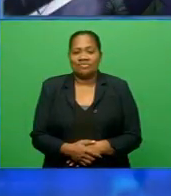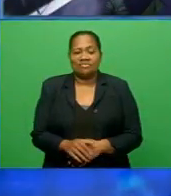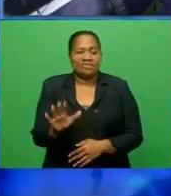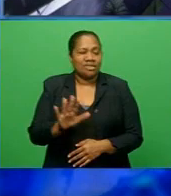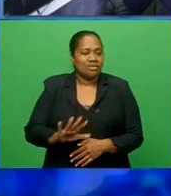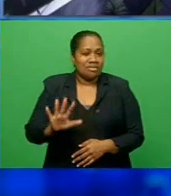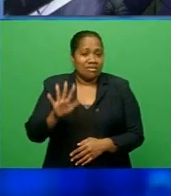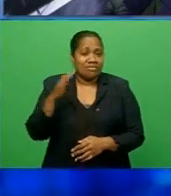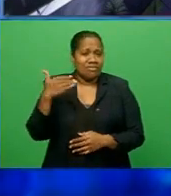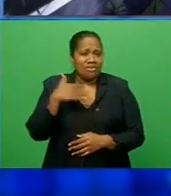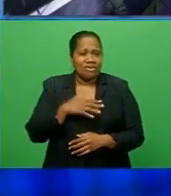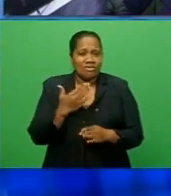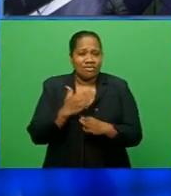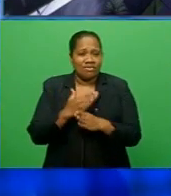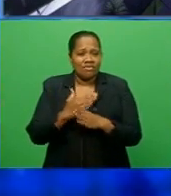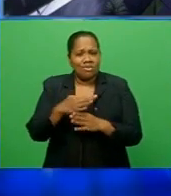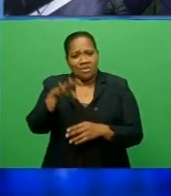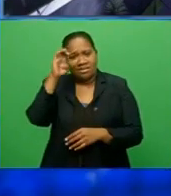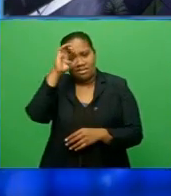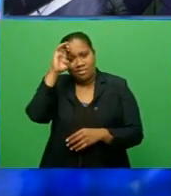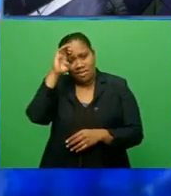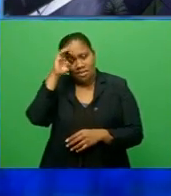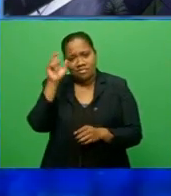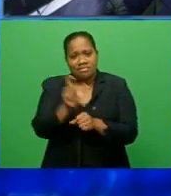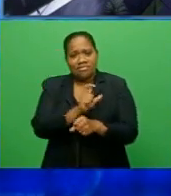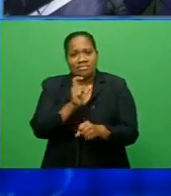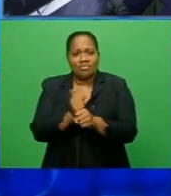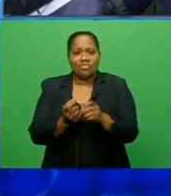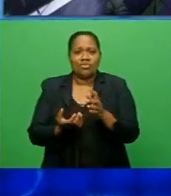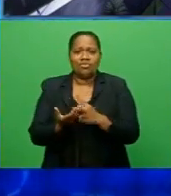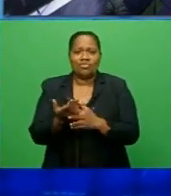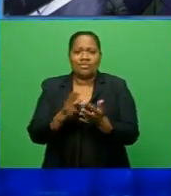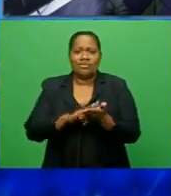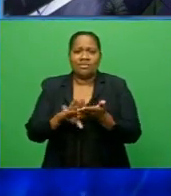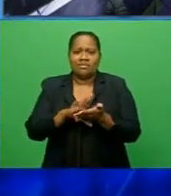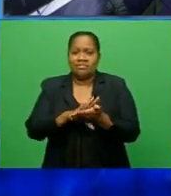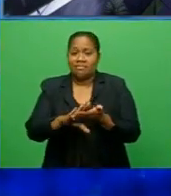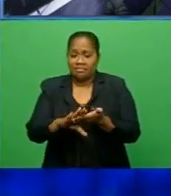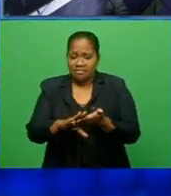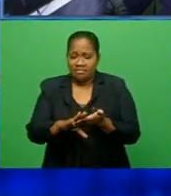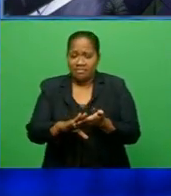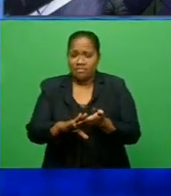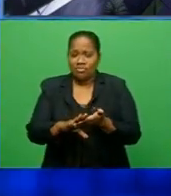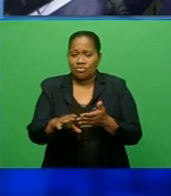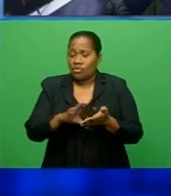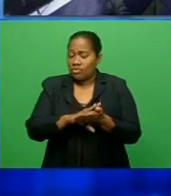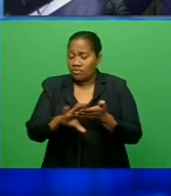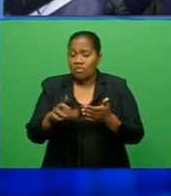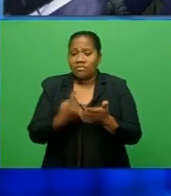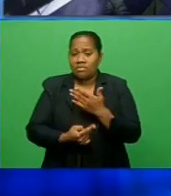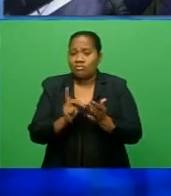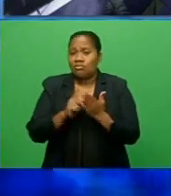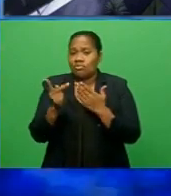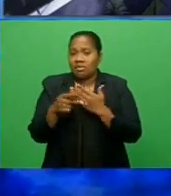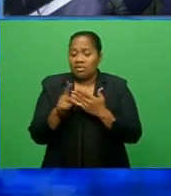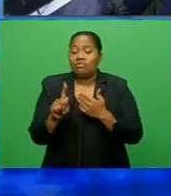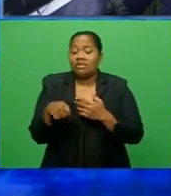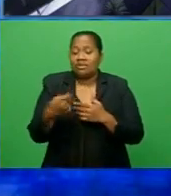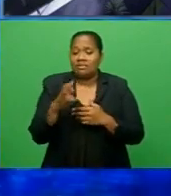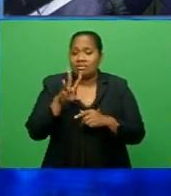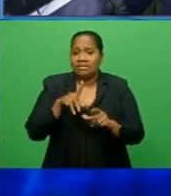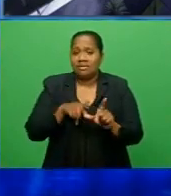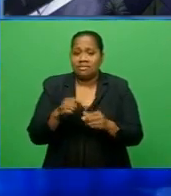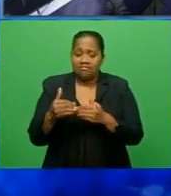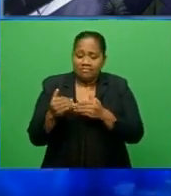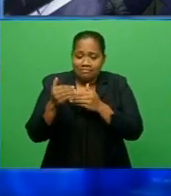Around 500 jobs are expected to be created through a multi-million-dollar project in Lautoka within the next 3 years. The New